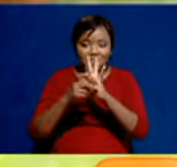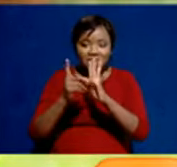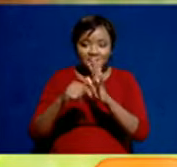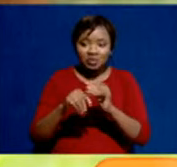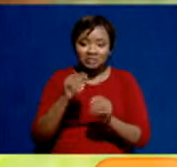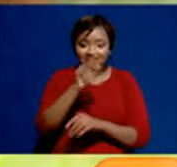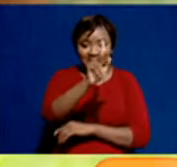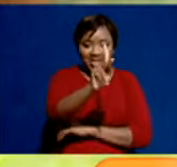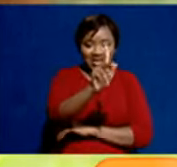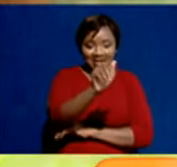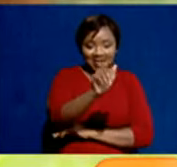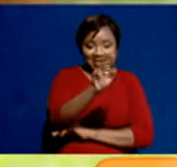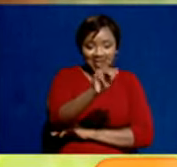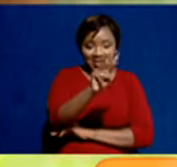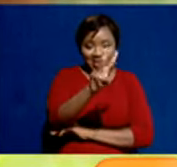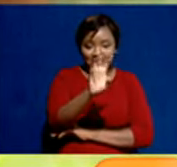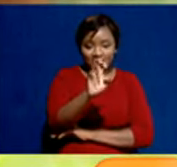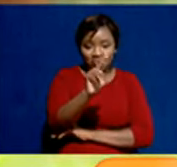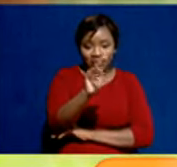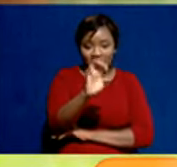caucus for leaders